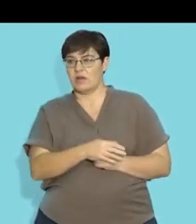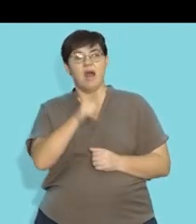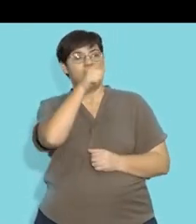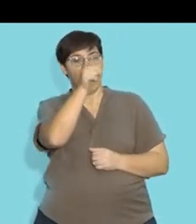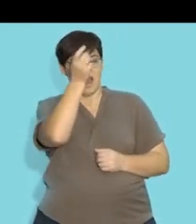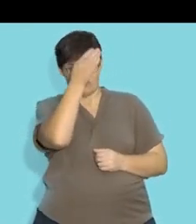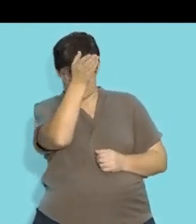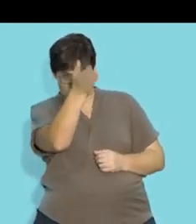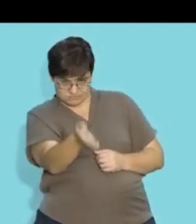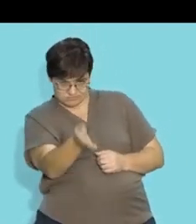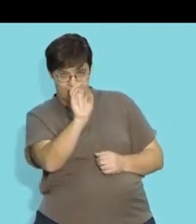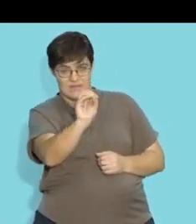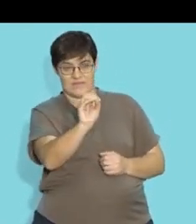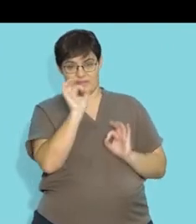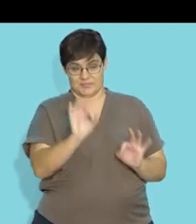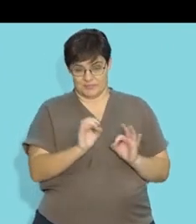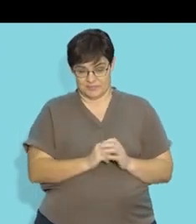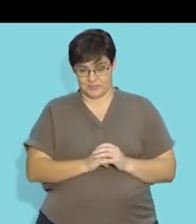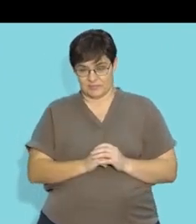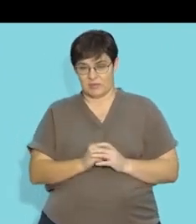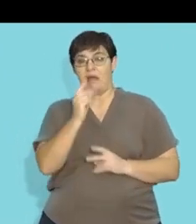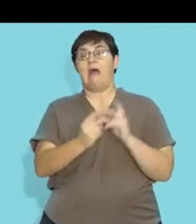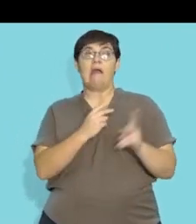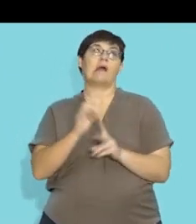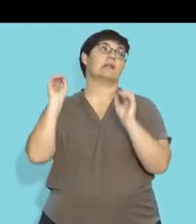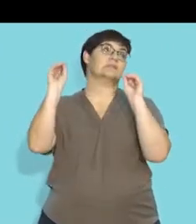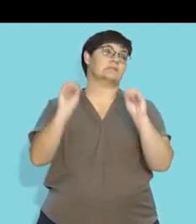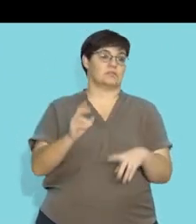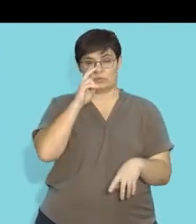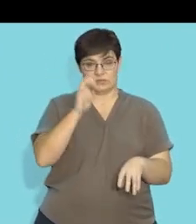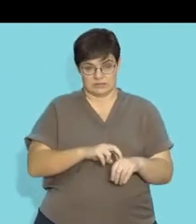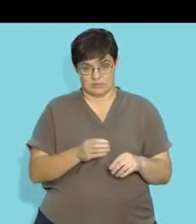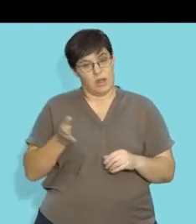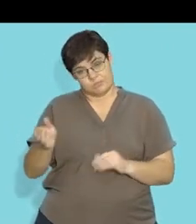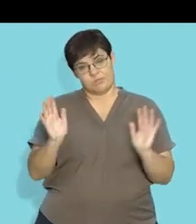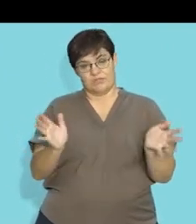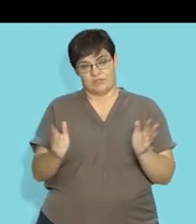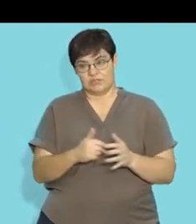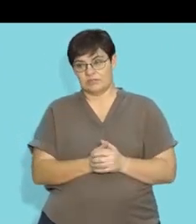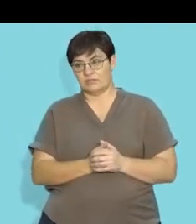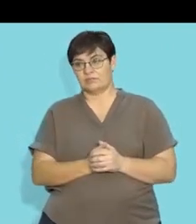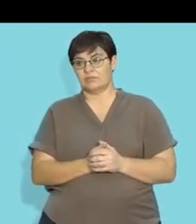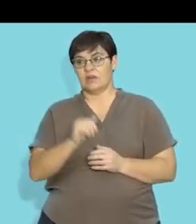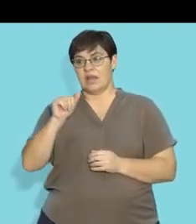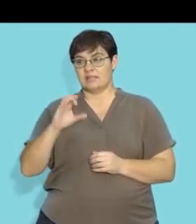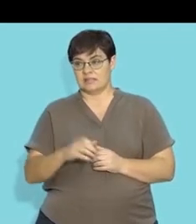there's my data coming back again. Are we together? I don't have to put it again. My data is my calculator. So